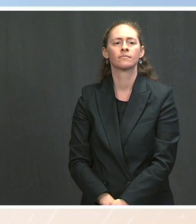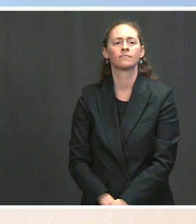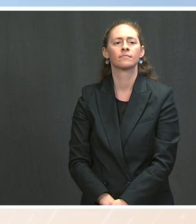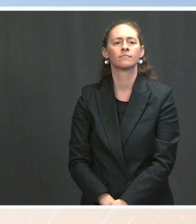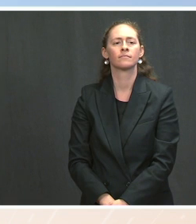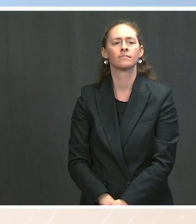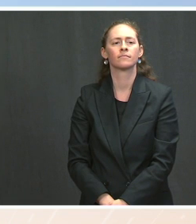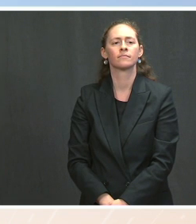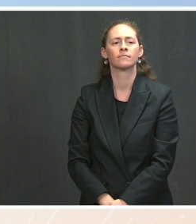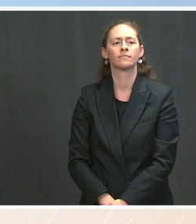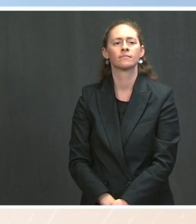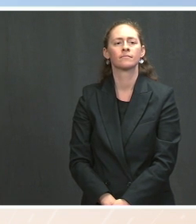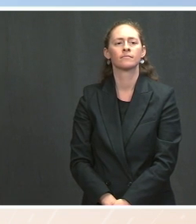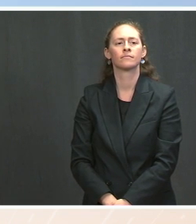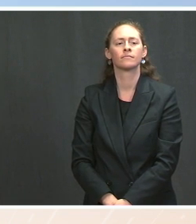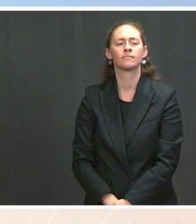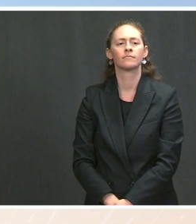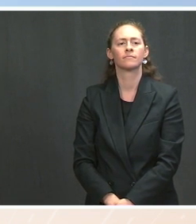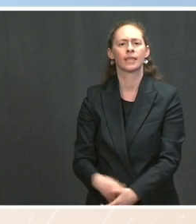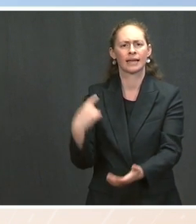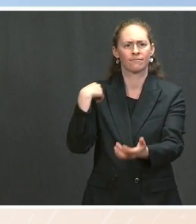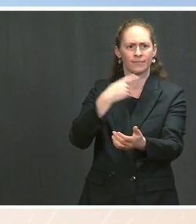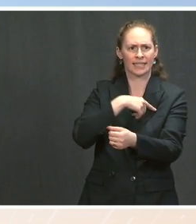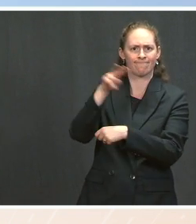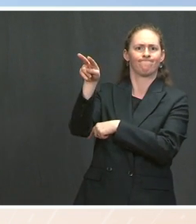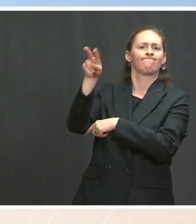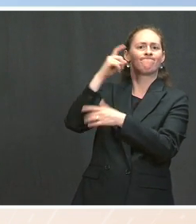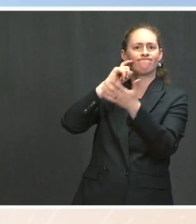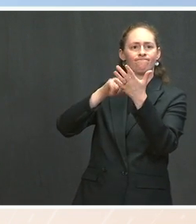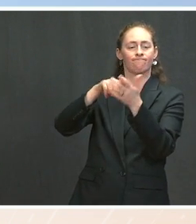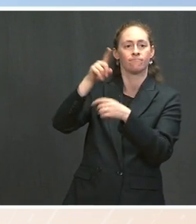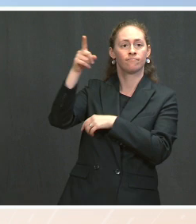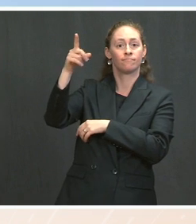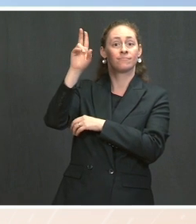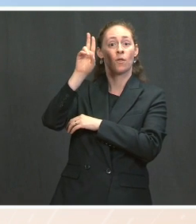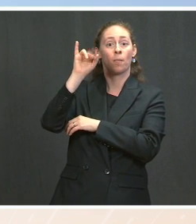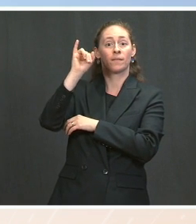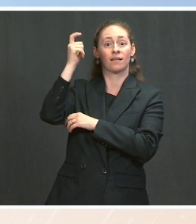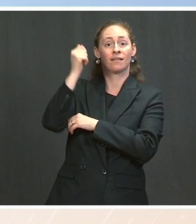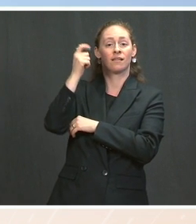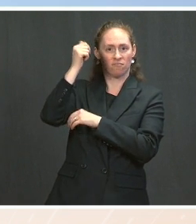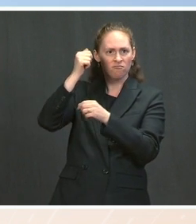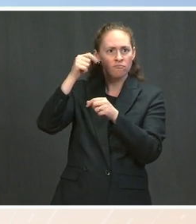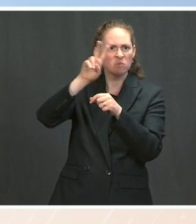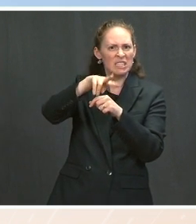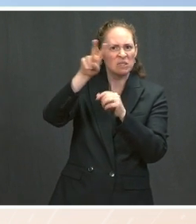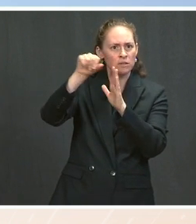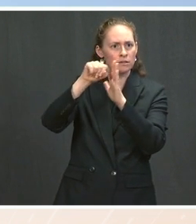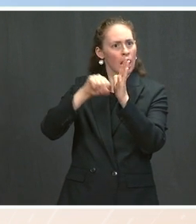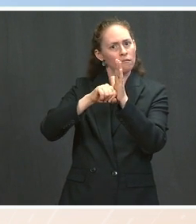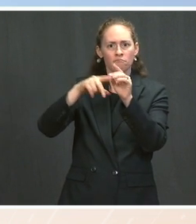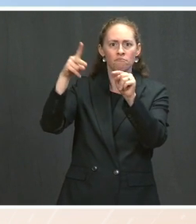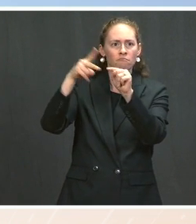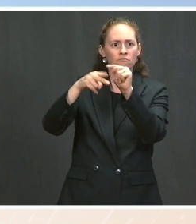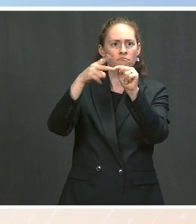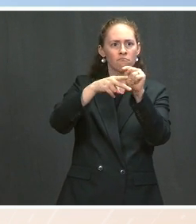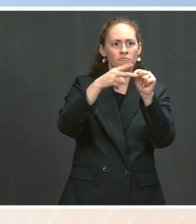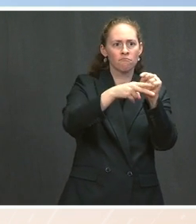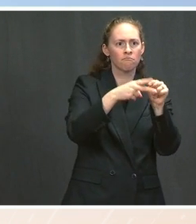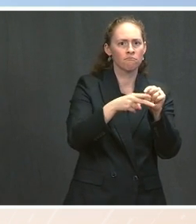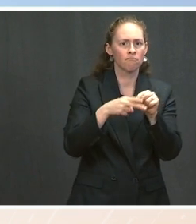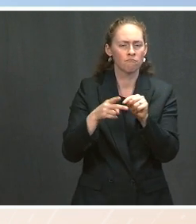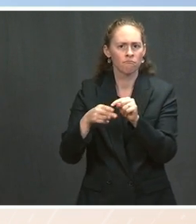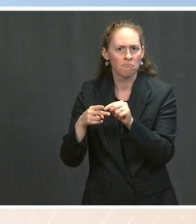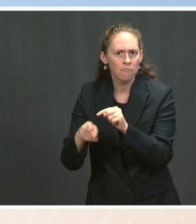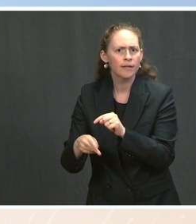benefits. What is the White House or the Biden administration doing to preserve those benefits, if anything, at the state